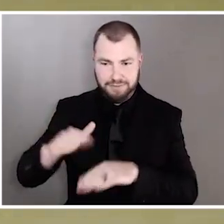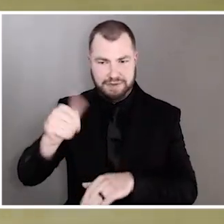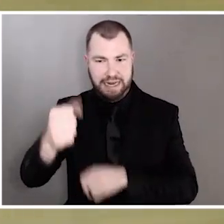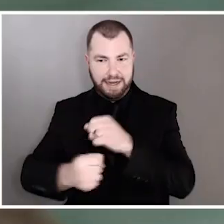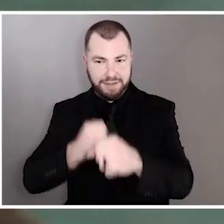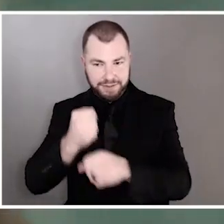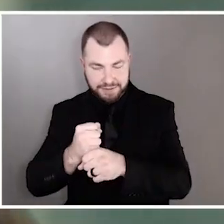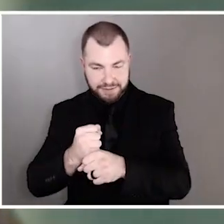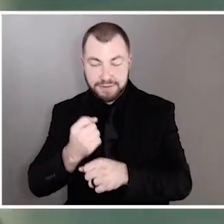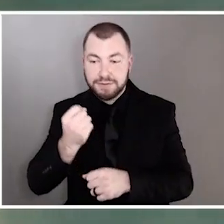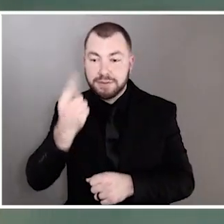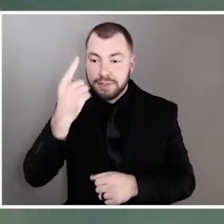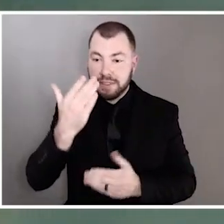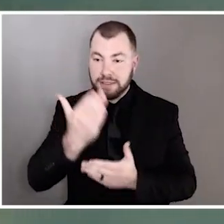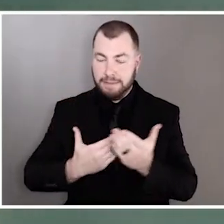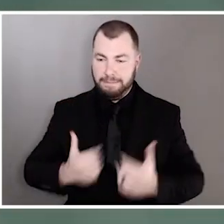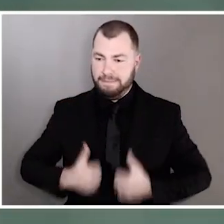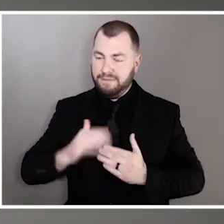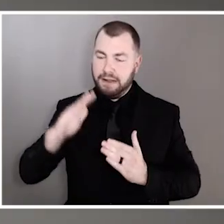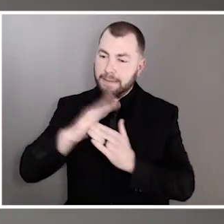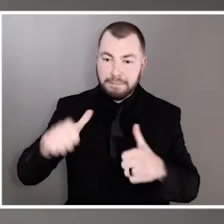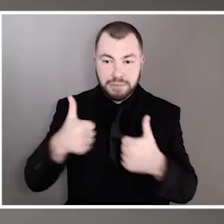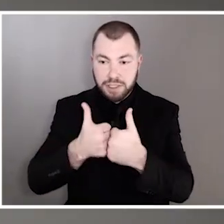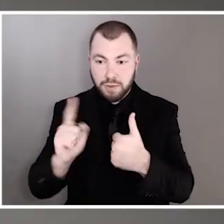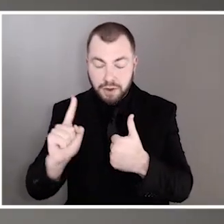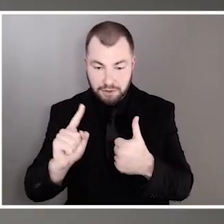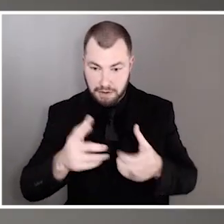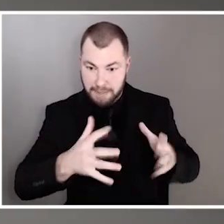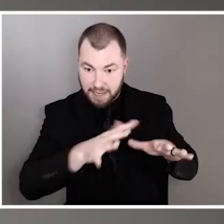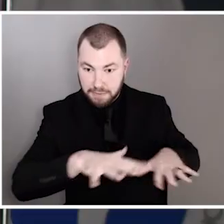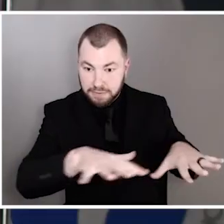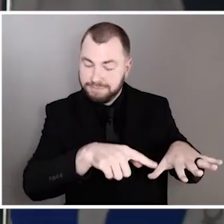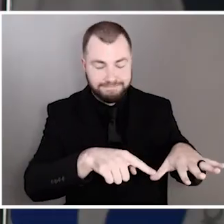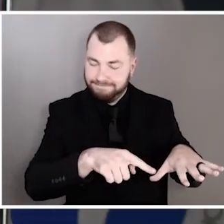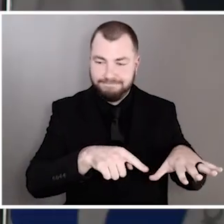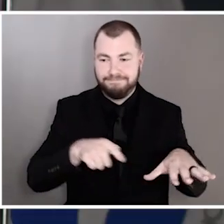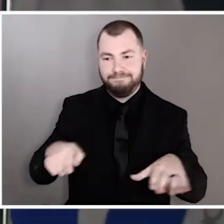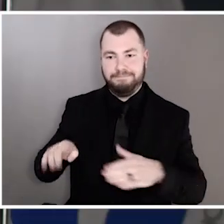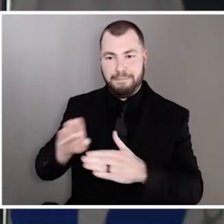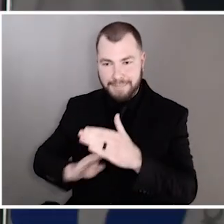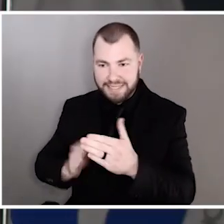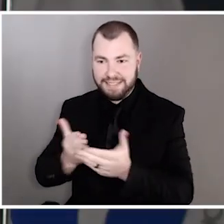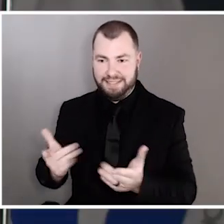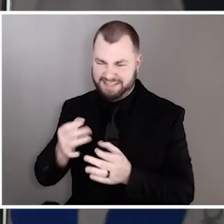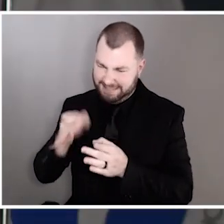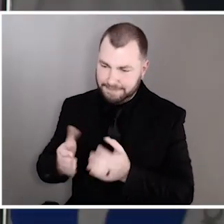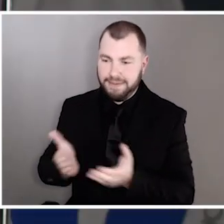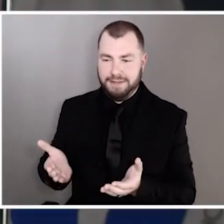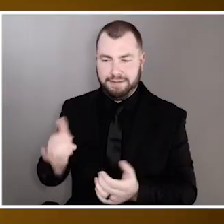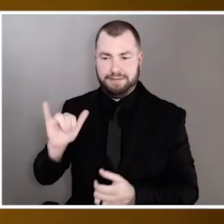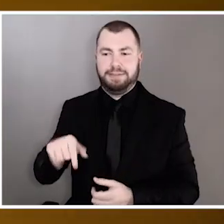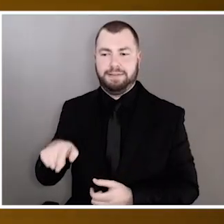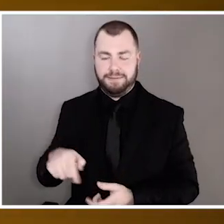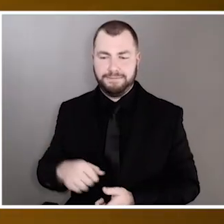a decade. But some of the most challenging times that I've had have not been on the court. It's doing the basic things. It's doing the simple